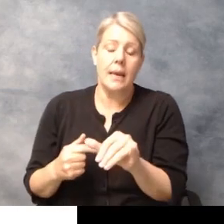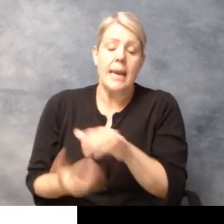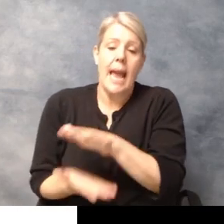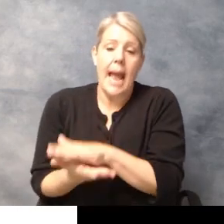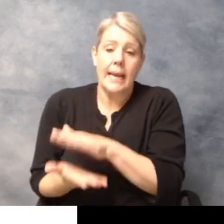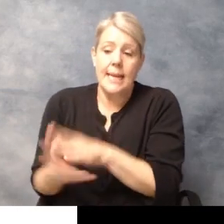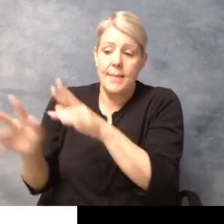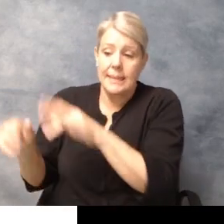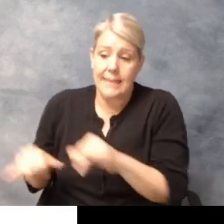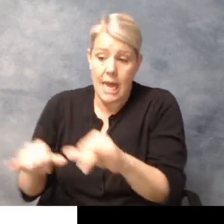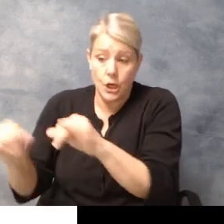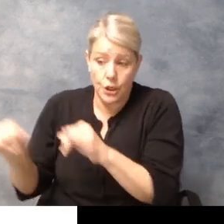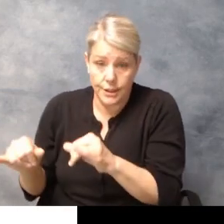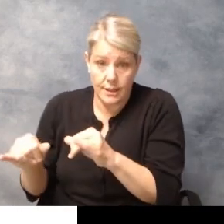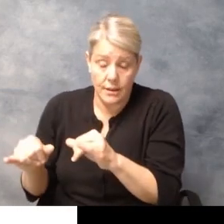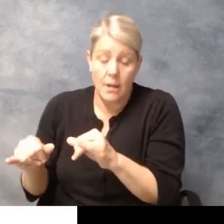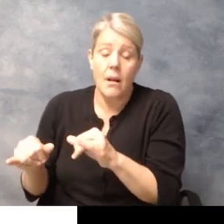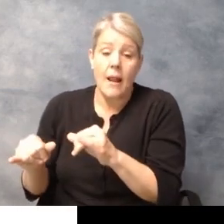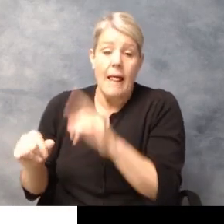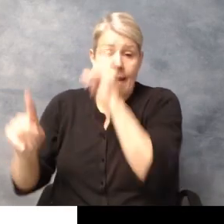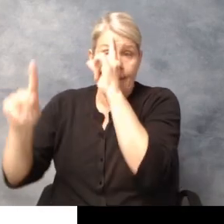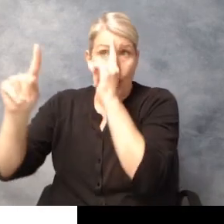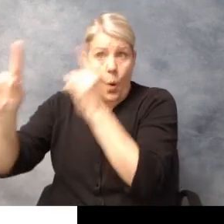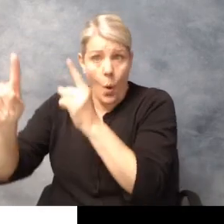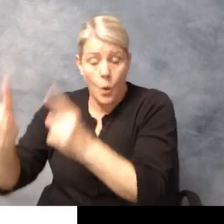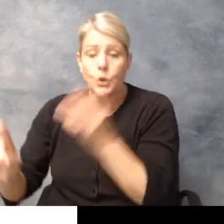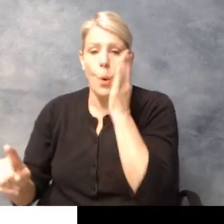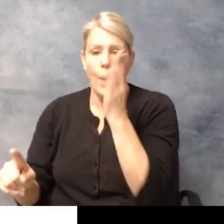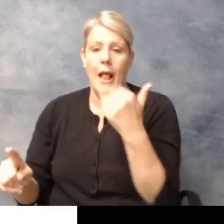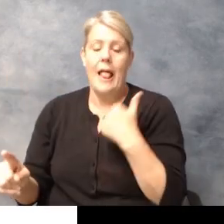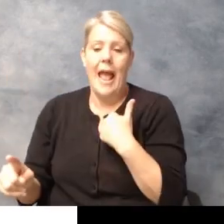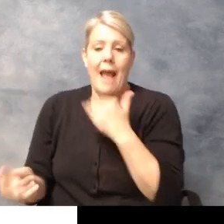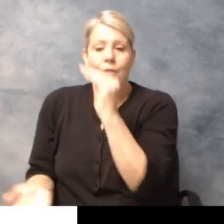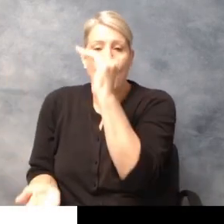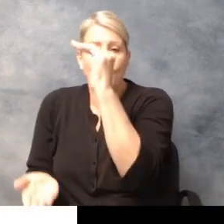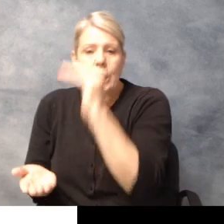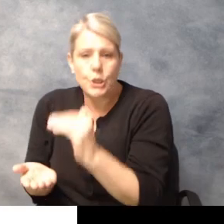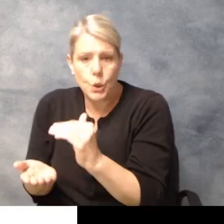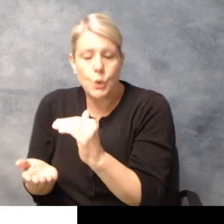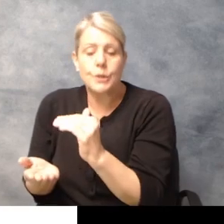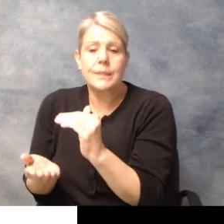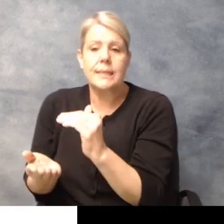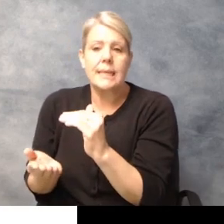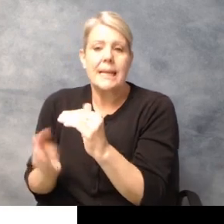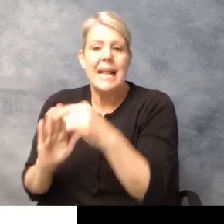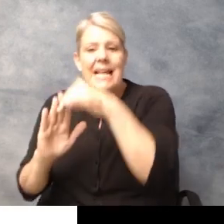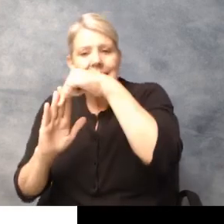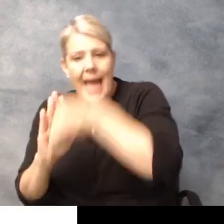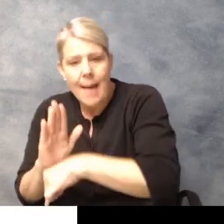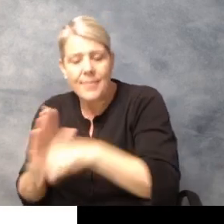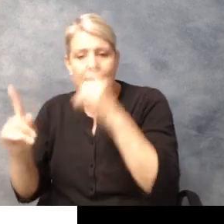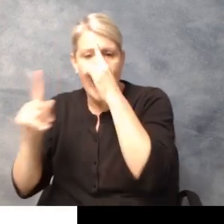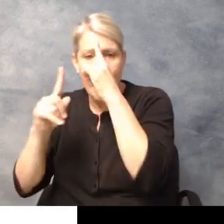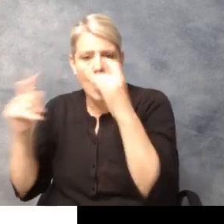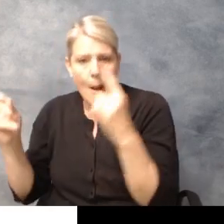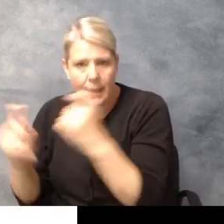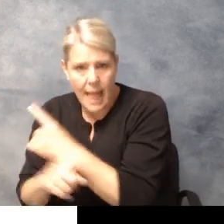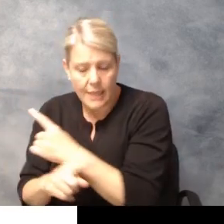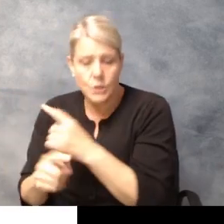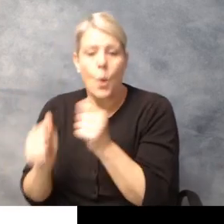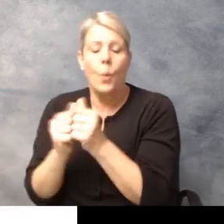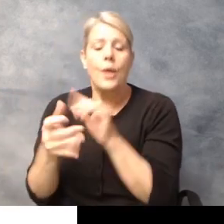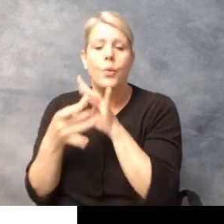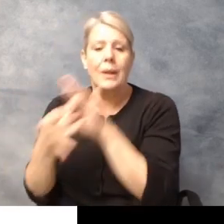An alternate assessment target may reduce parts of the academic standard with specific guidance to what an assessment item could